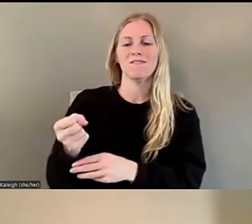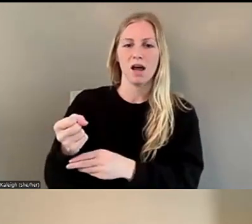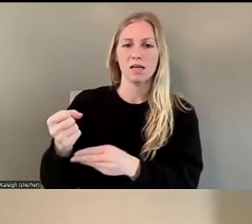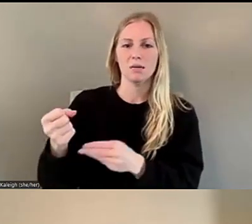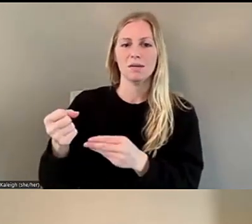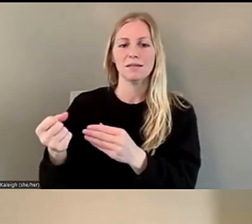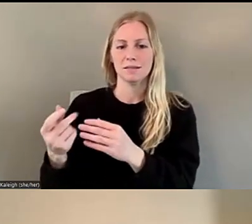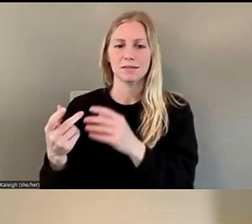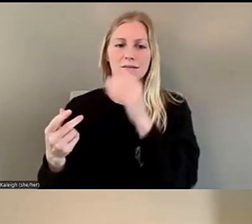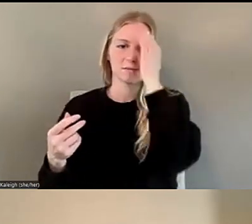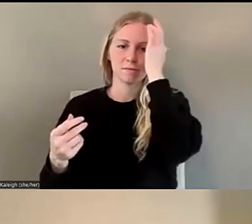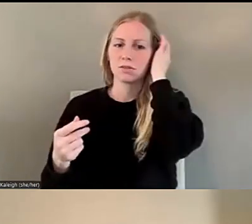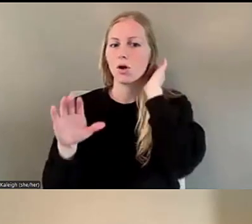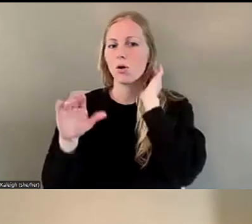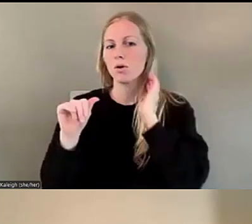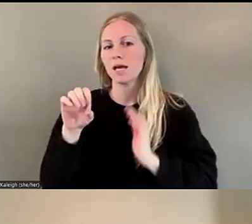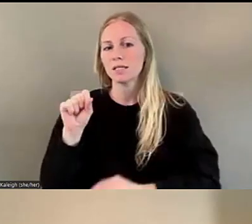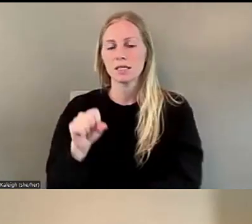Civil Rights Division.